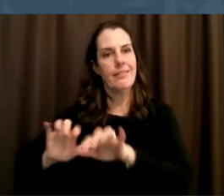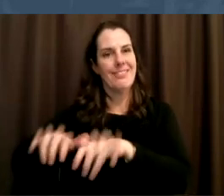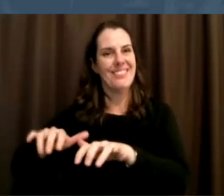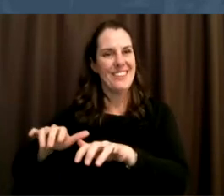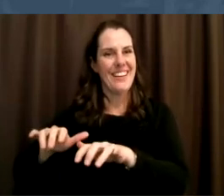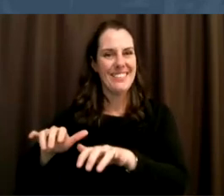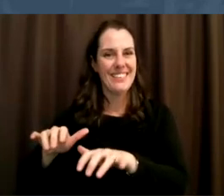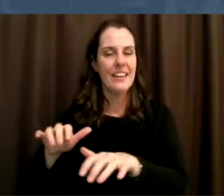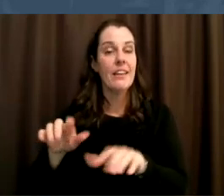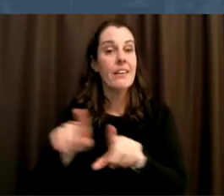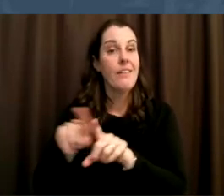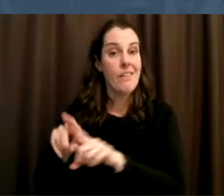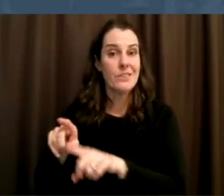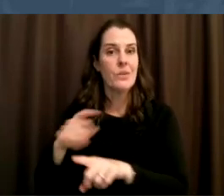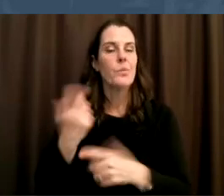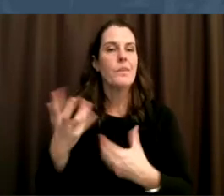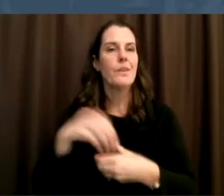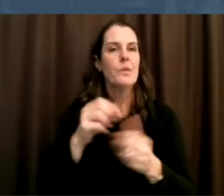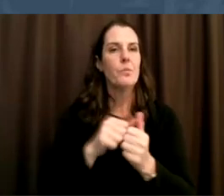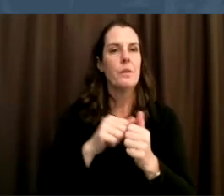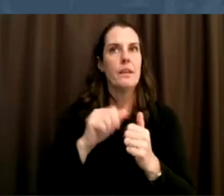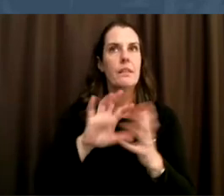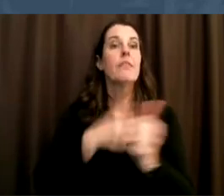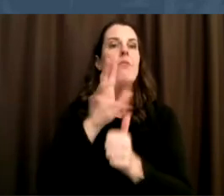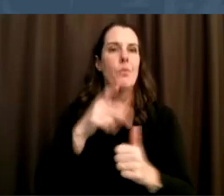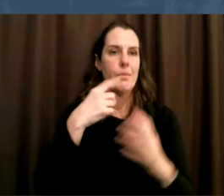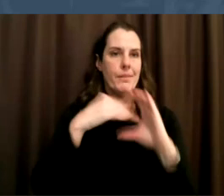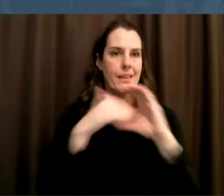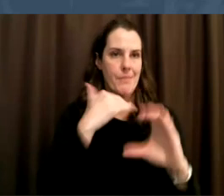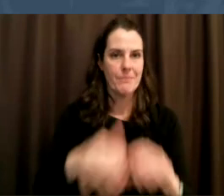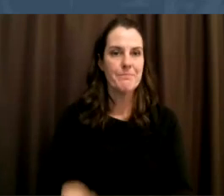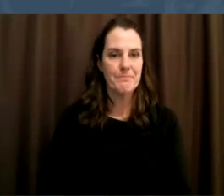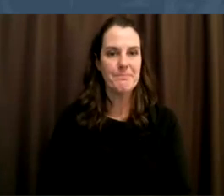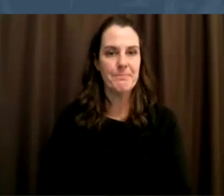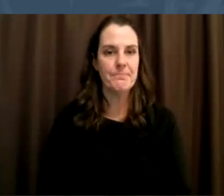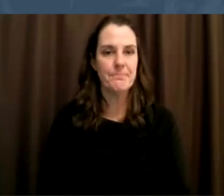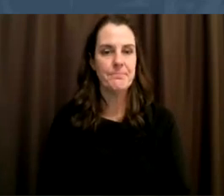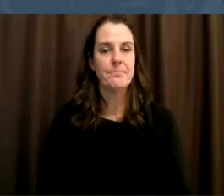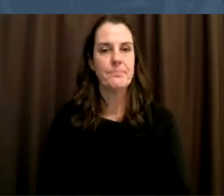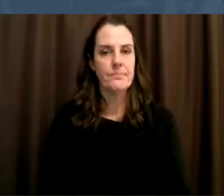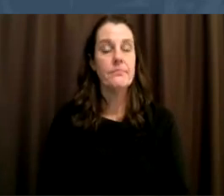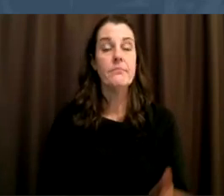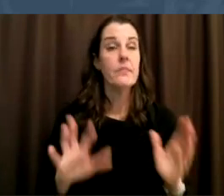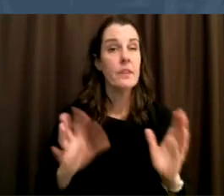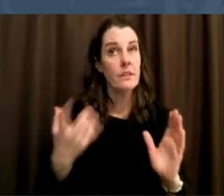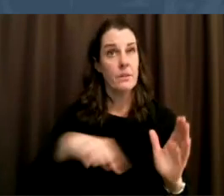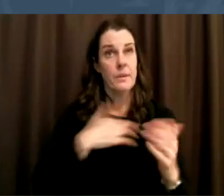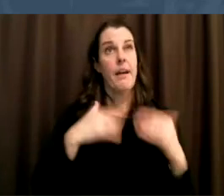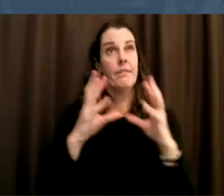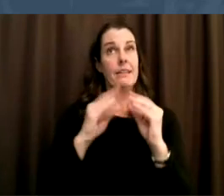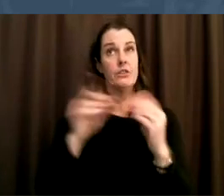now, and we'll also include them in a follow-up email. But we have a session coming up next